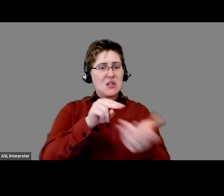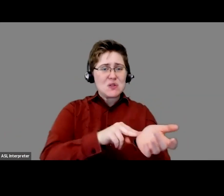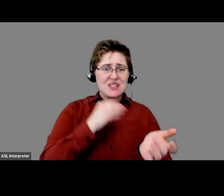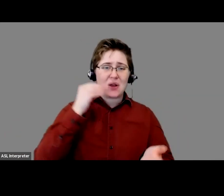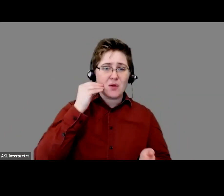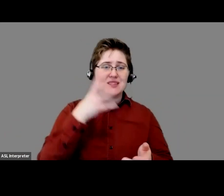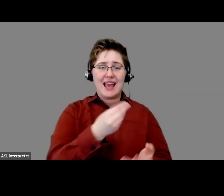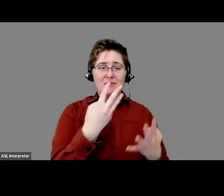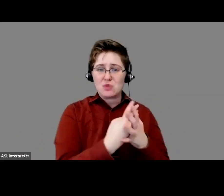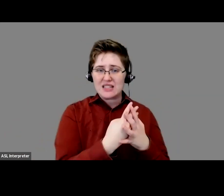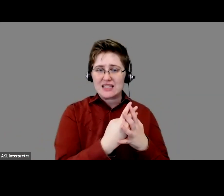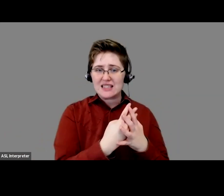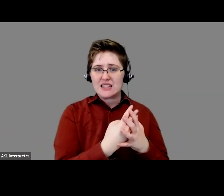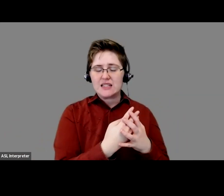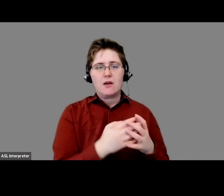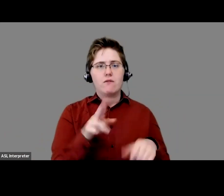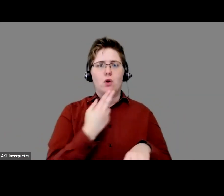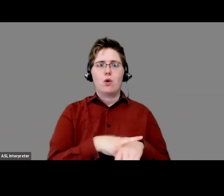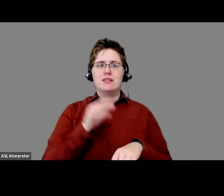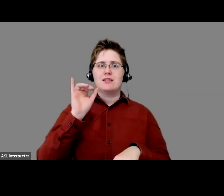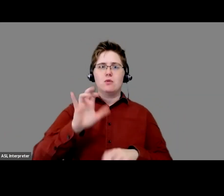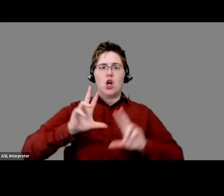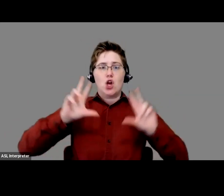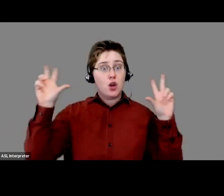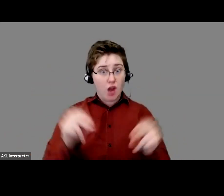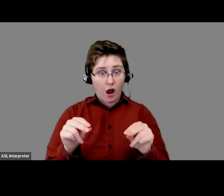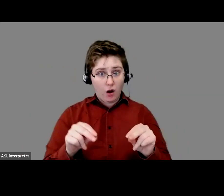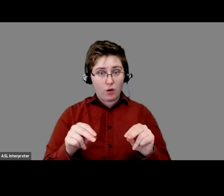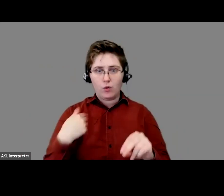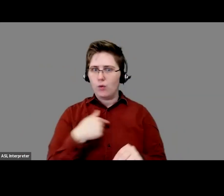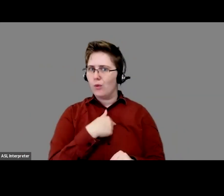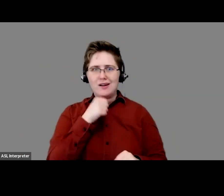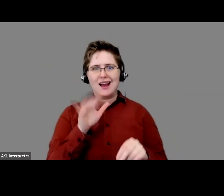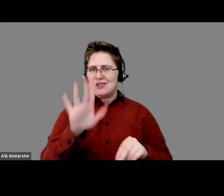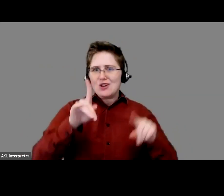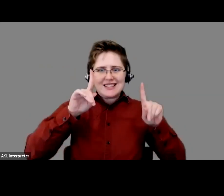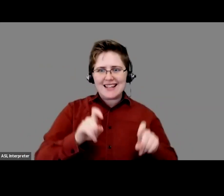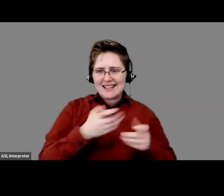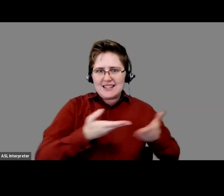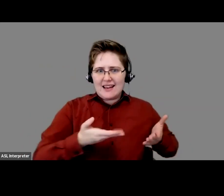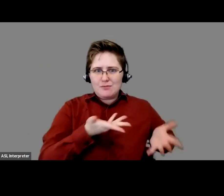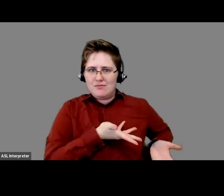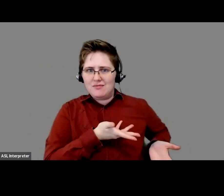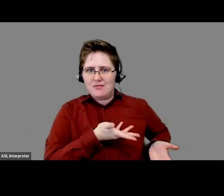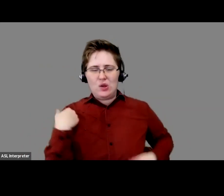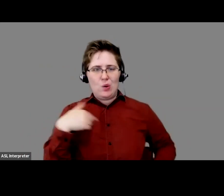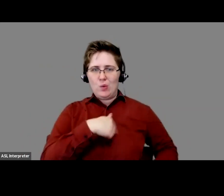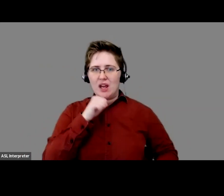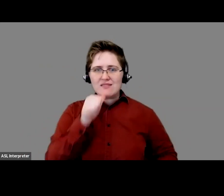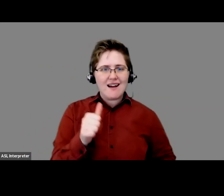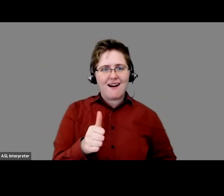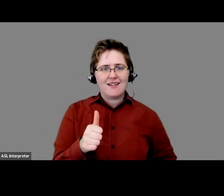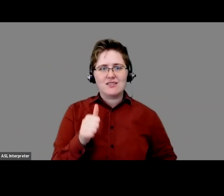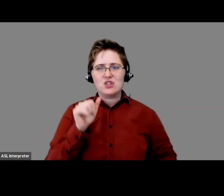and in prisons, and so of course that was a no. We're not here to be tested. We're not here to